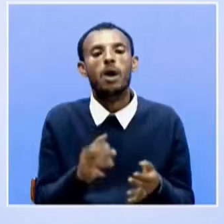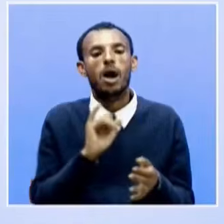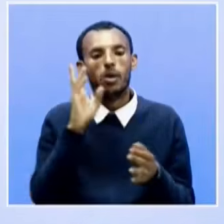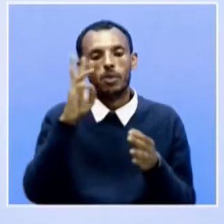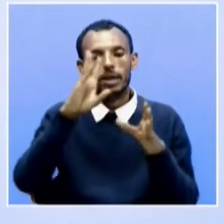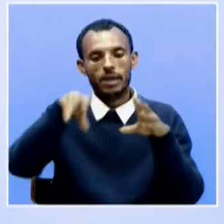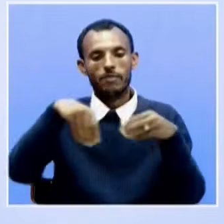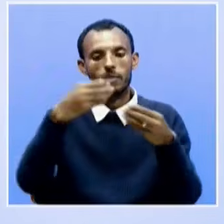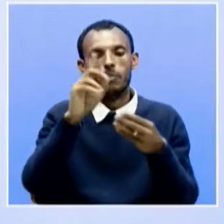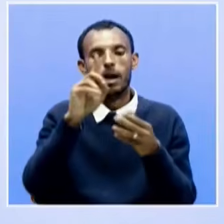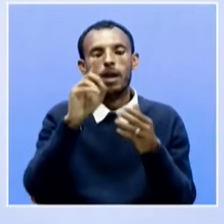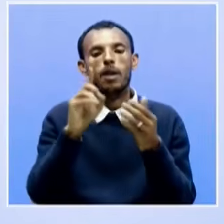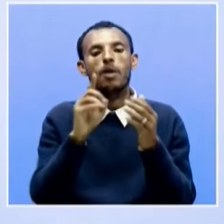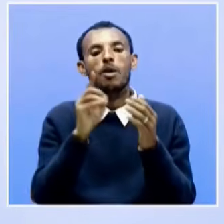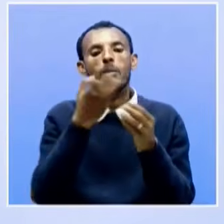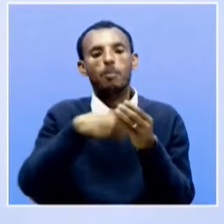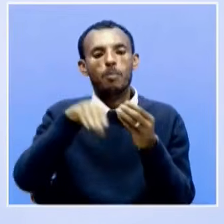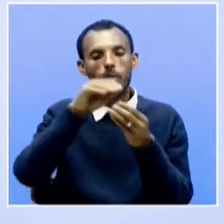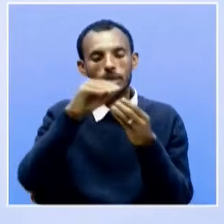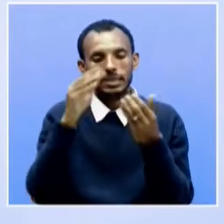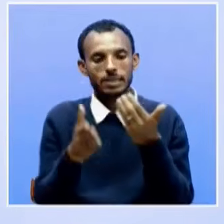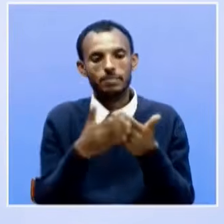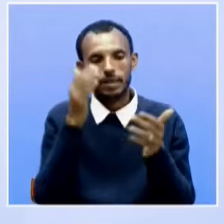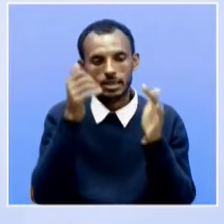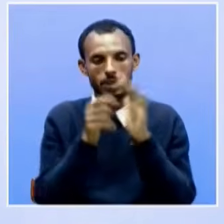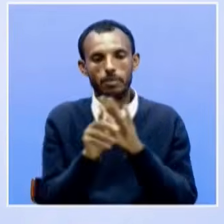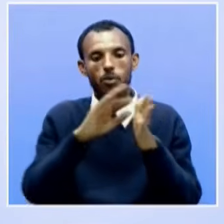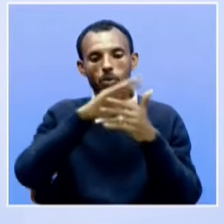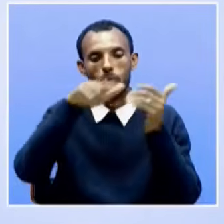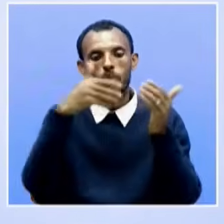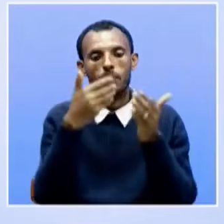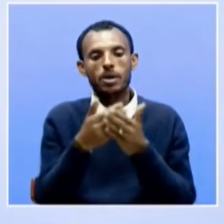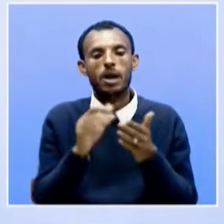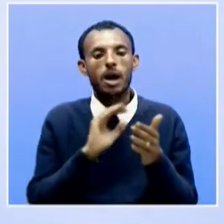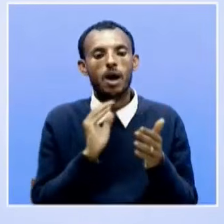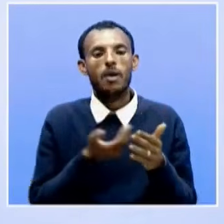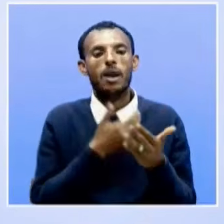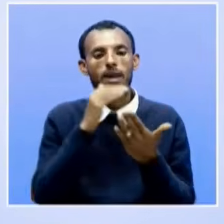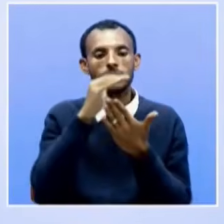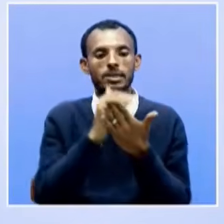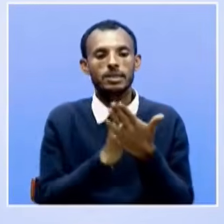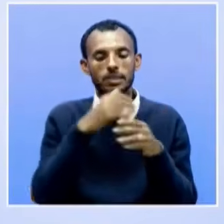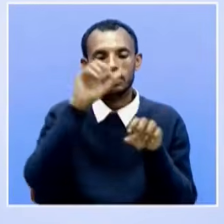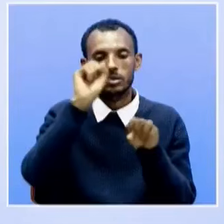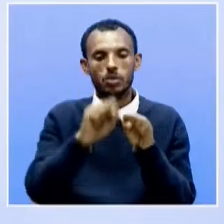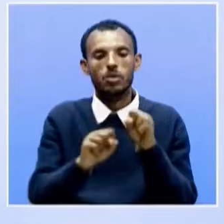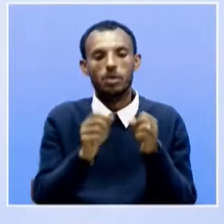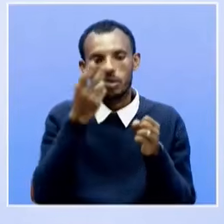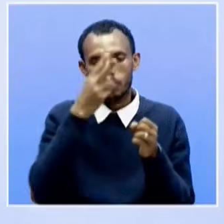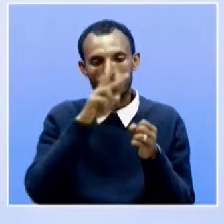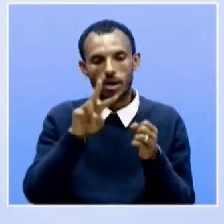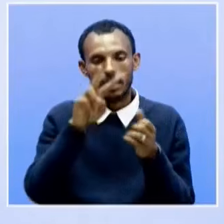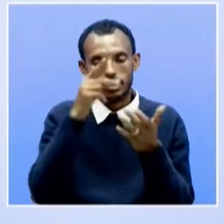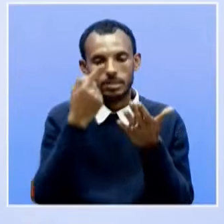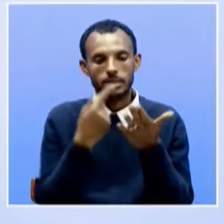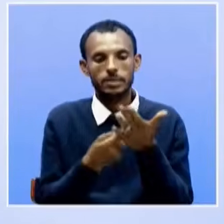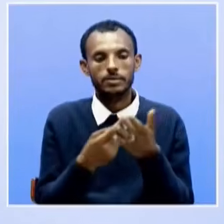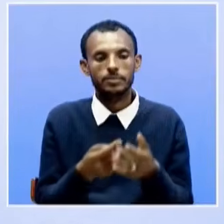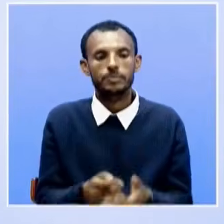one more simple example, then we conclude our lesson. Okay, so look at this one.